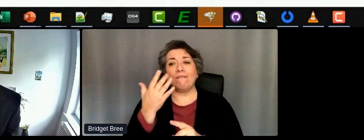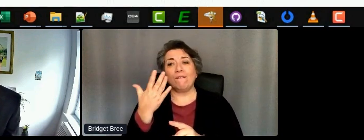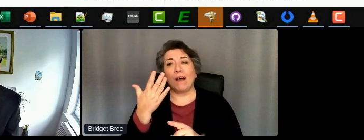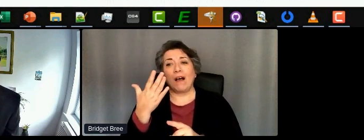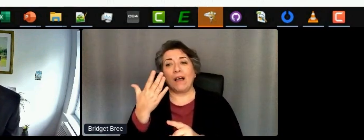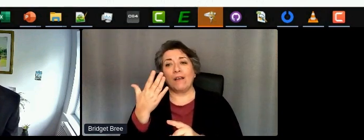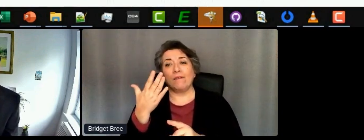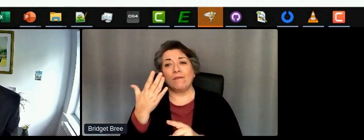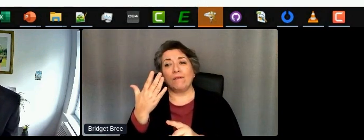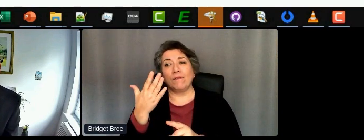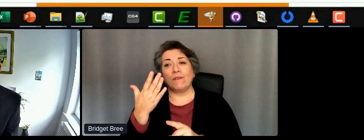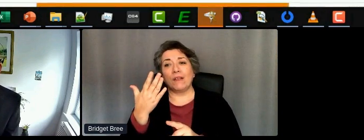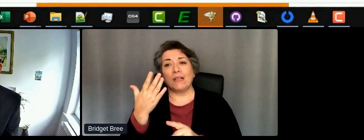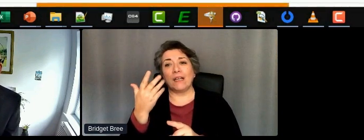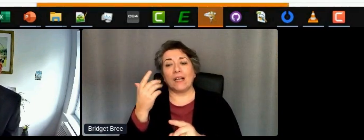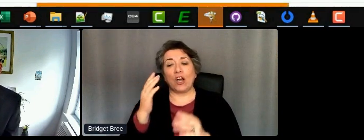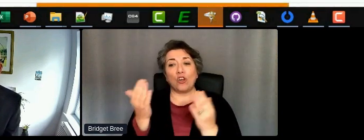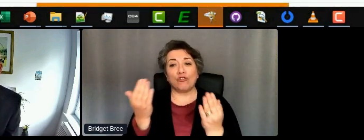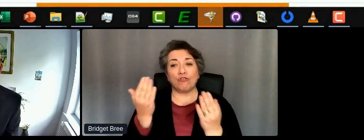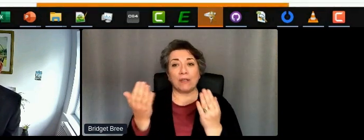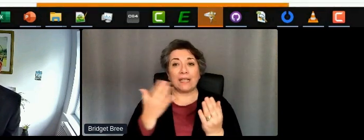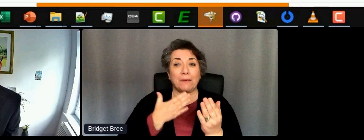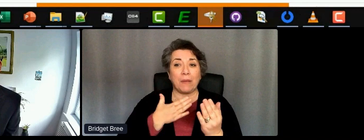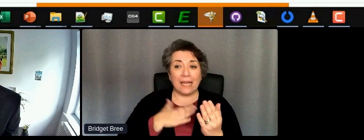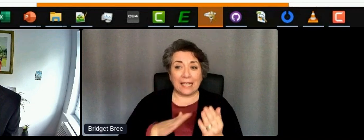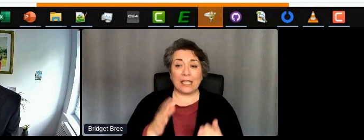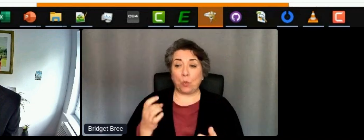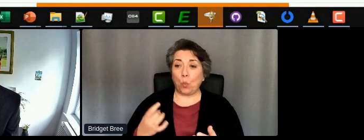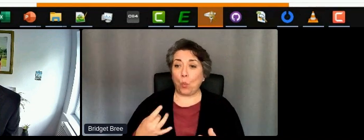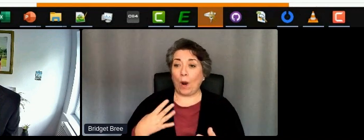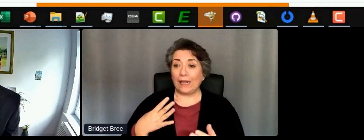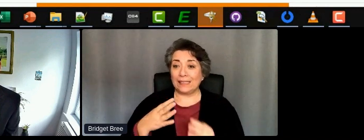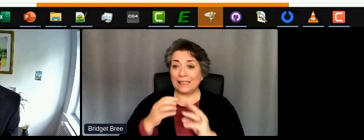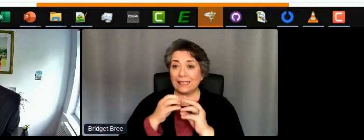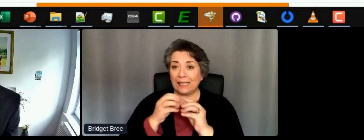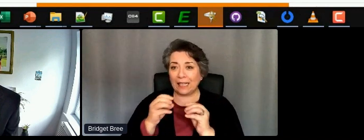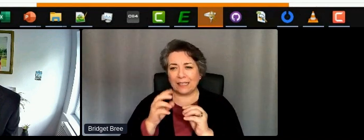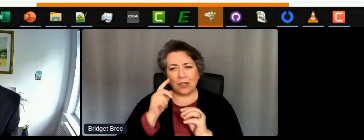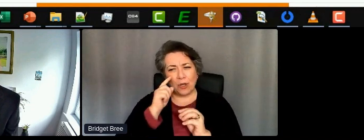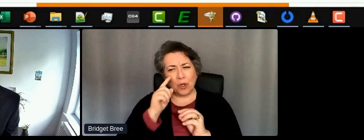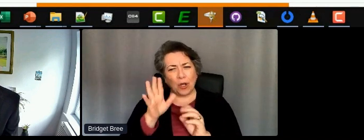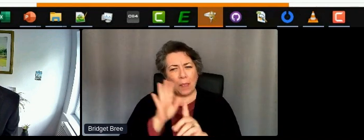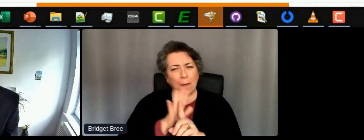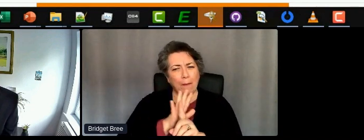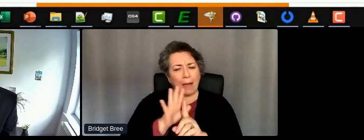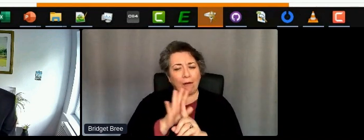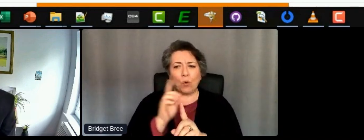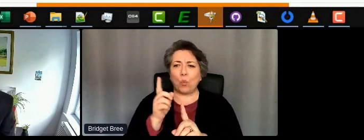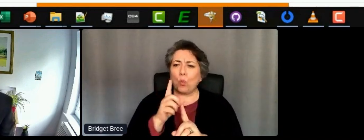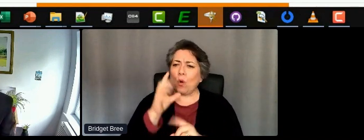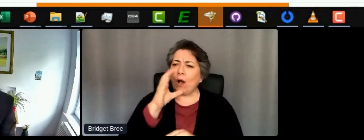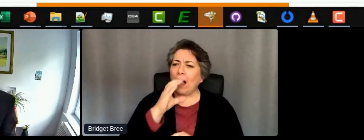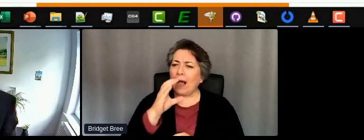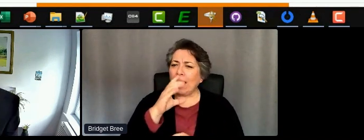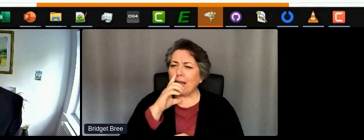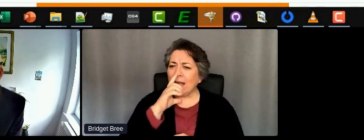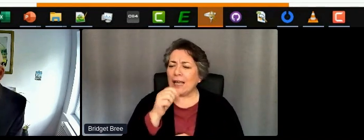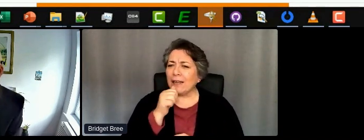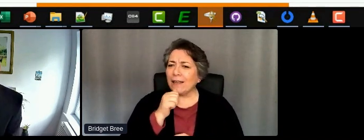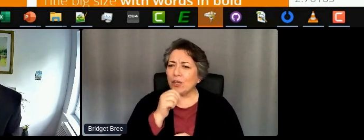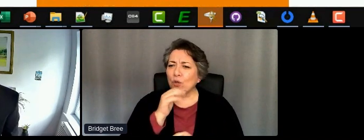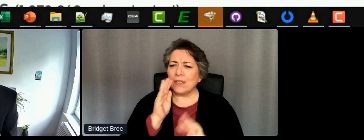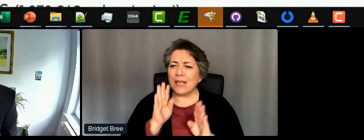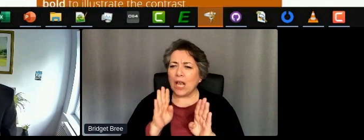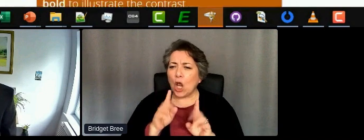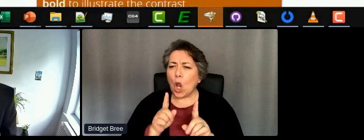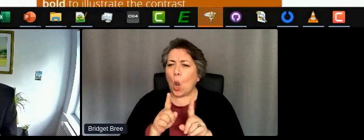have a white text color. So look at the background color and give me some colors that are very close to that orange